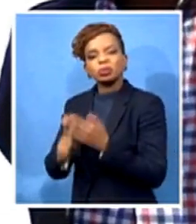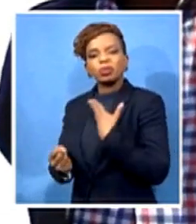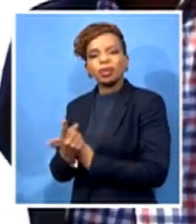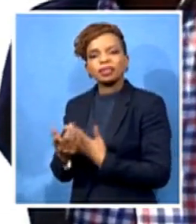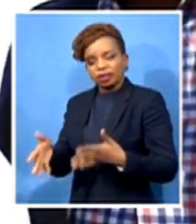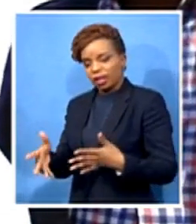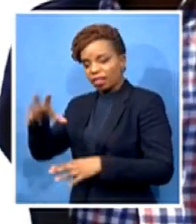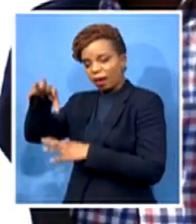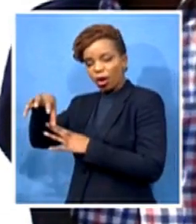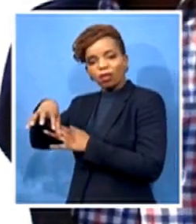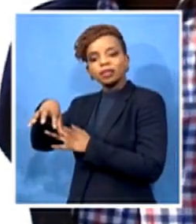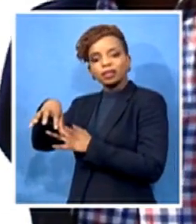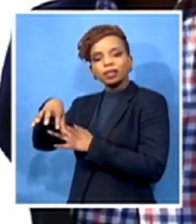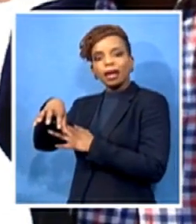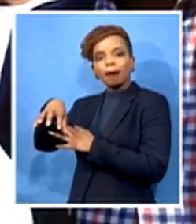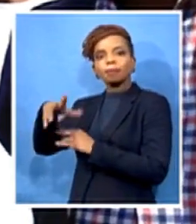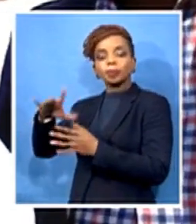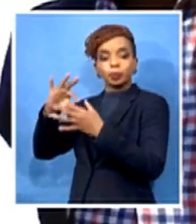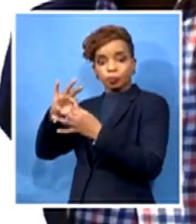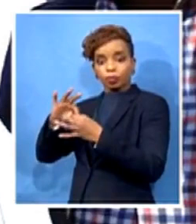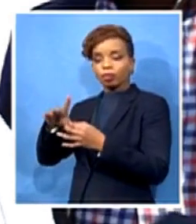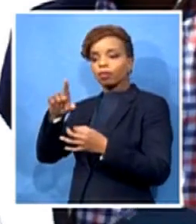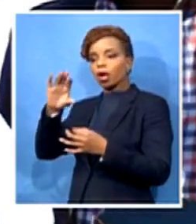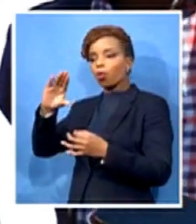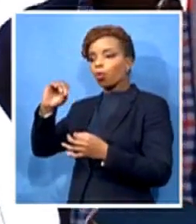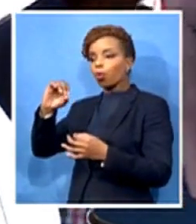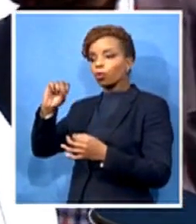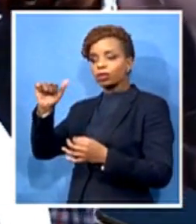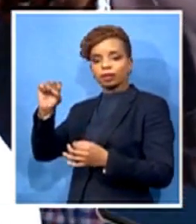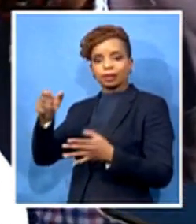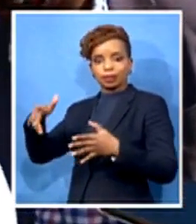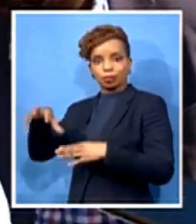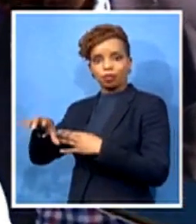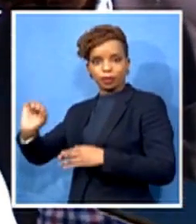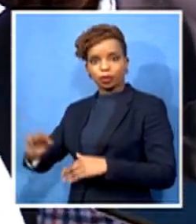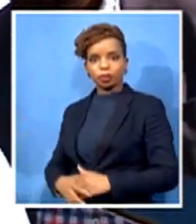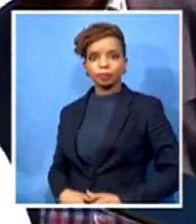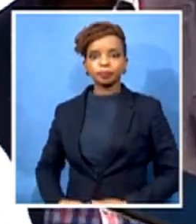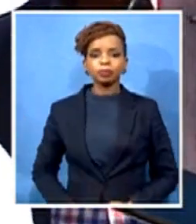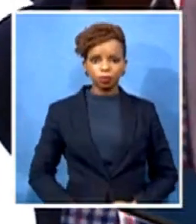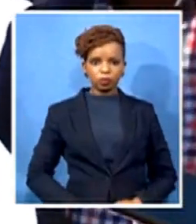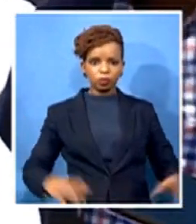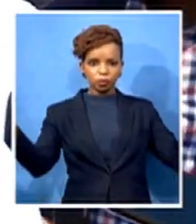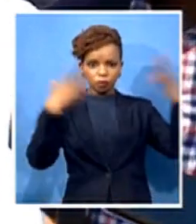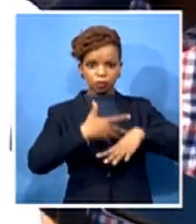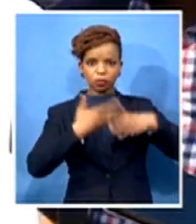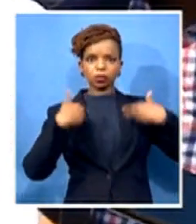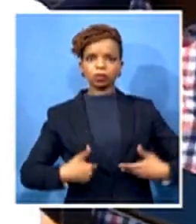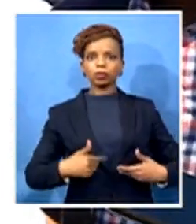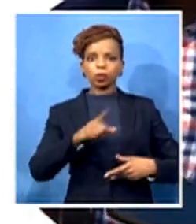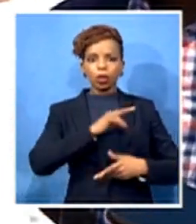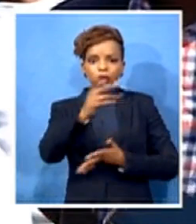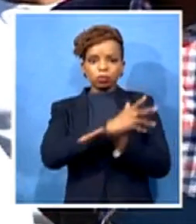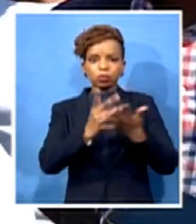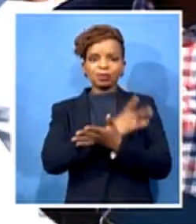the statement by COSAS leadership in your province? I'm surprised because I talk with them every day. What I don't agree with them is that